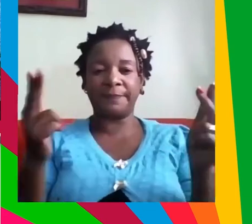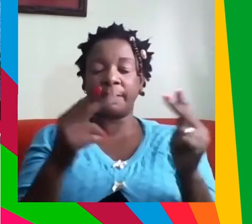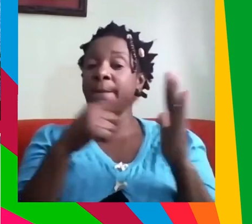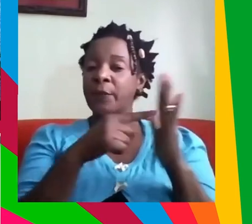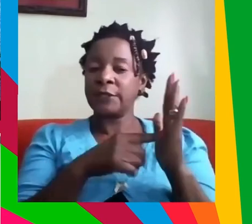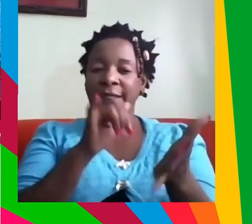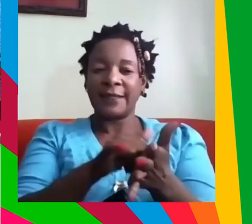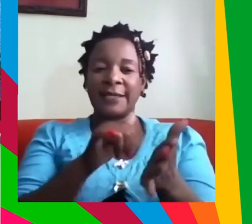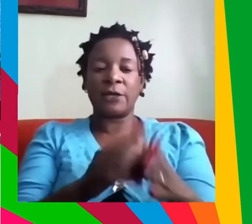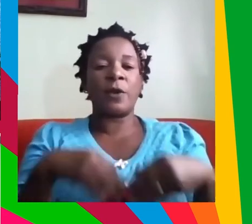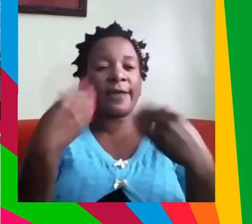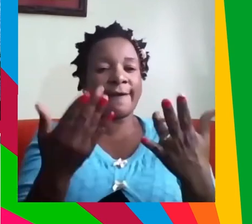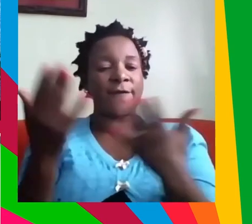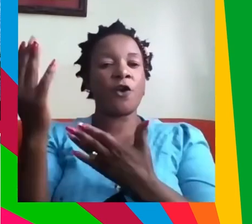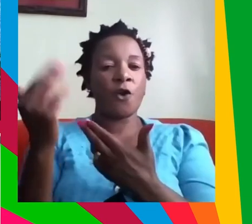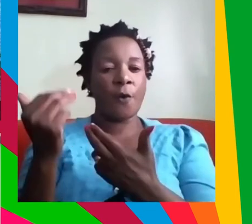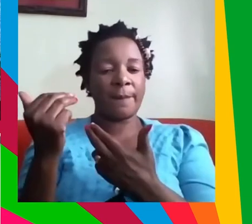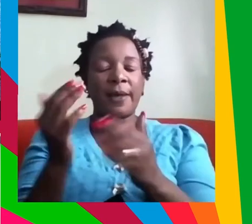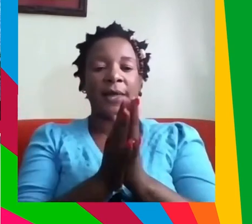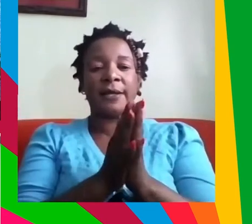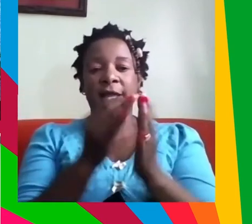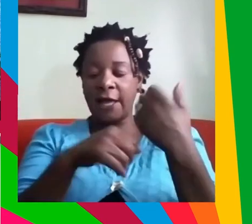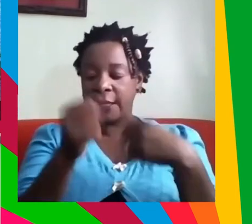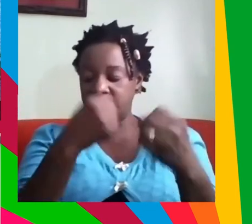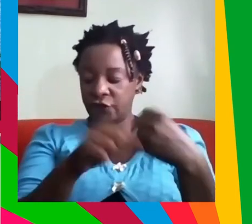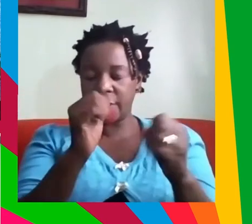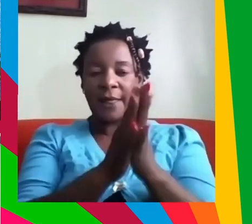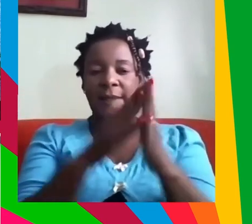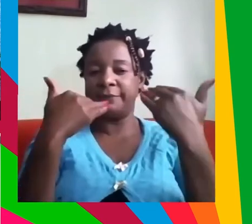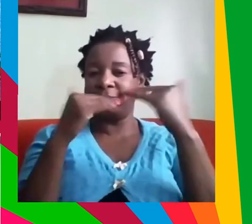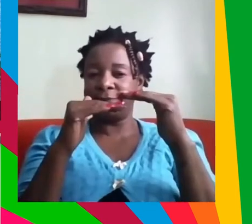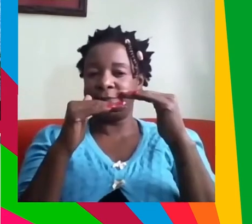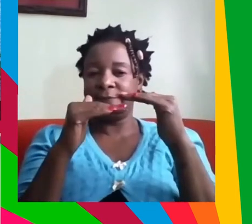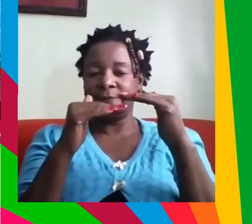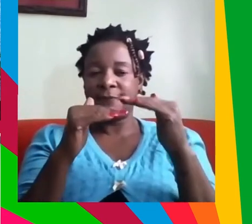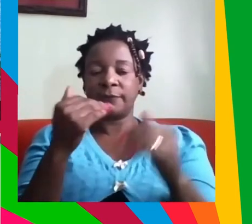give hope and action a deadline of 2030.